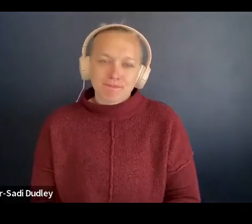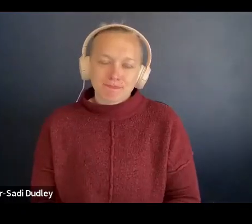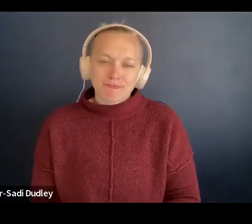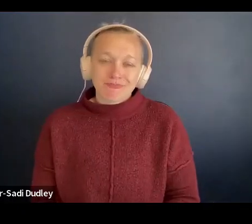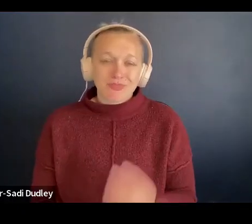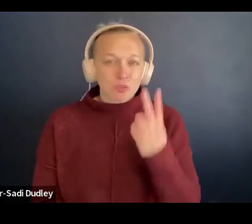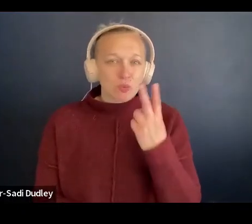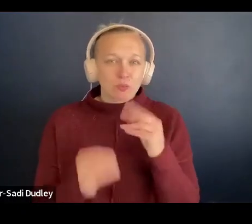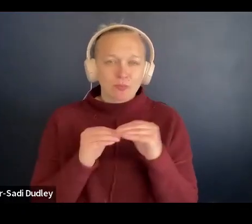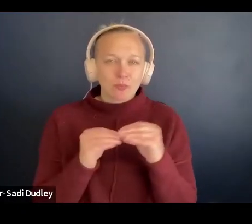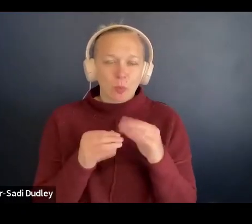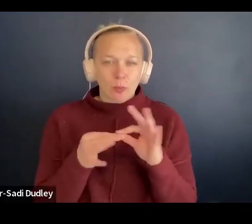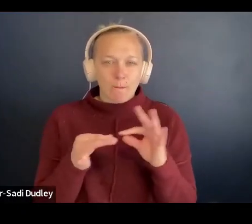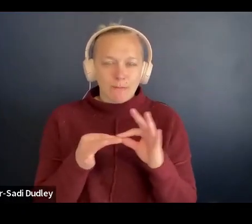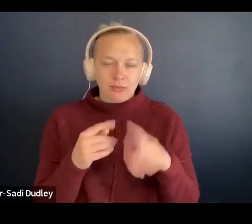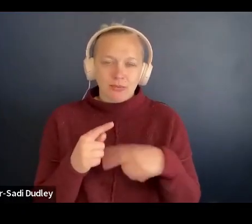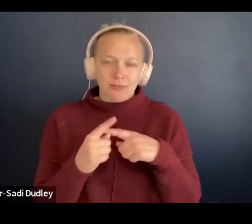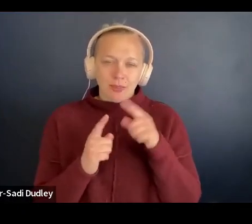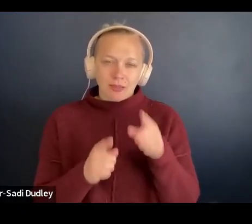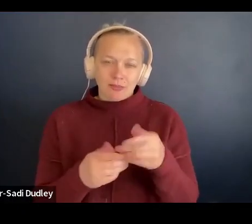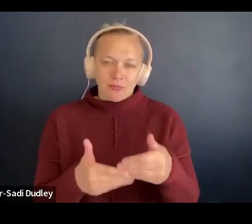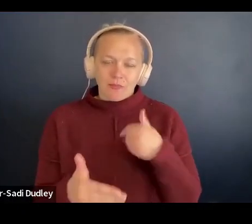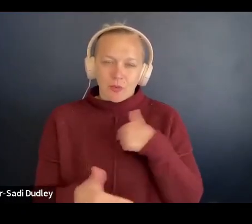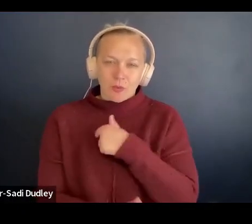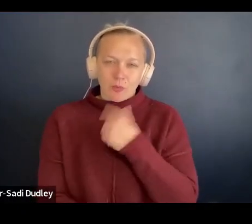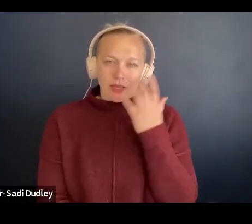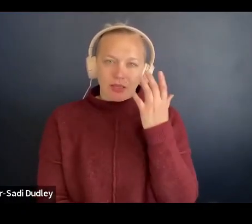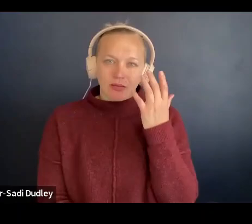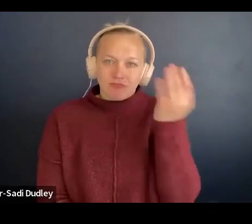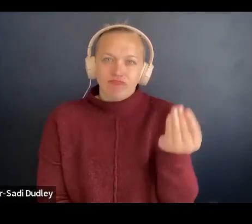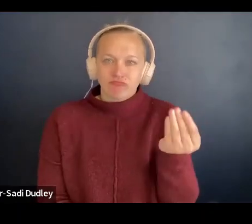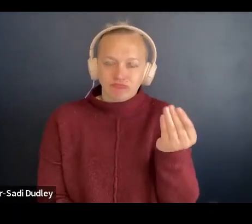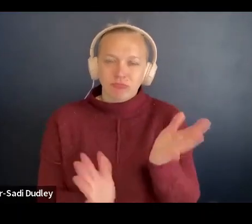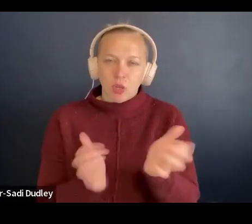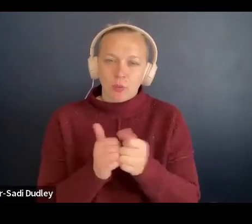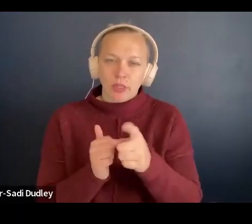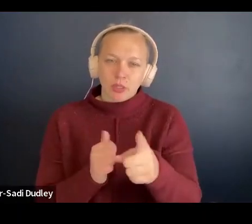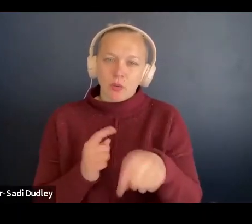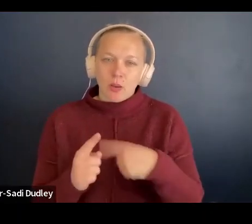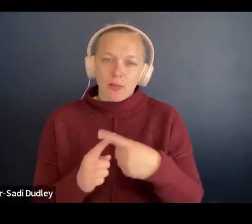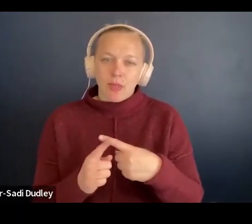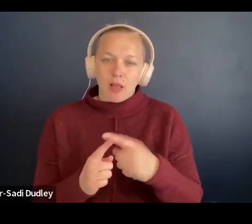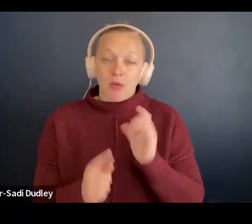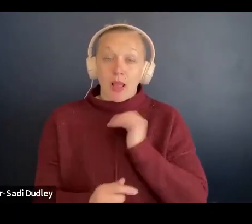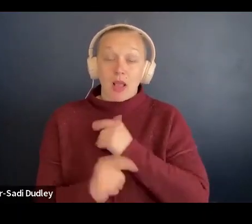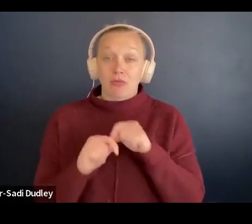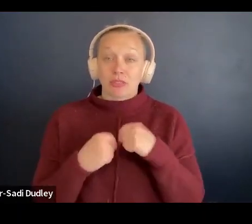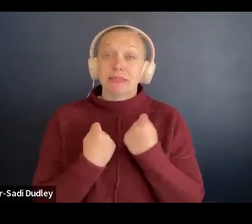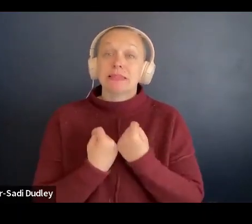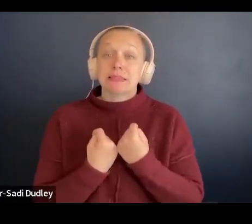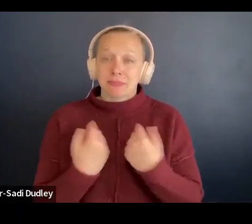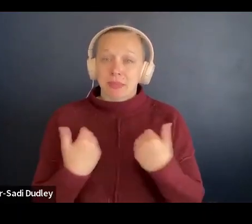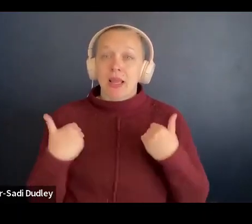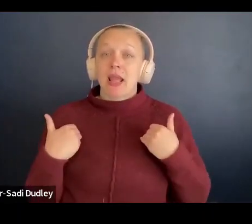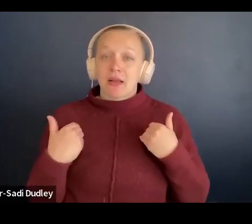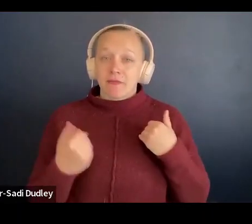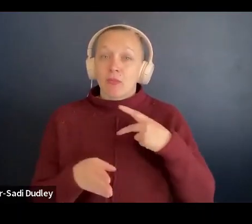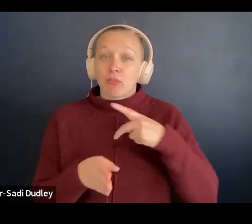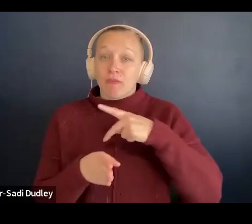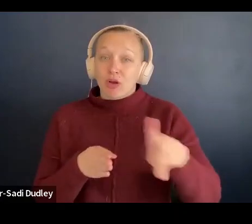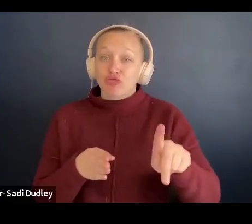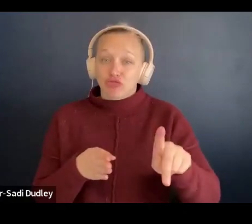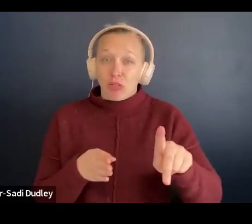Two more things I want to point out about hospice before we move on and pass it on to Tony is that we have a whole team of professionals that are helping